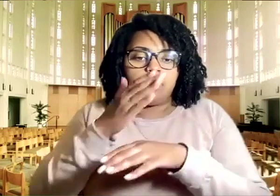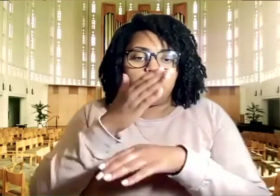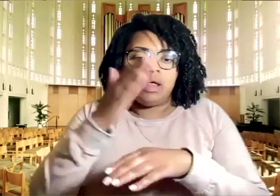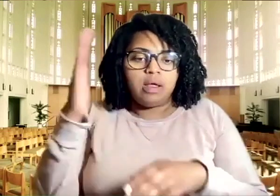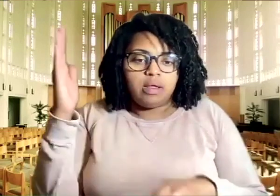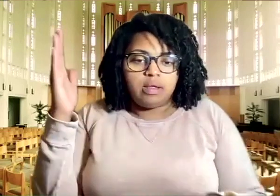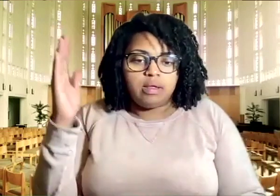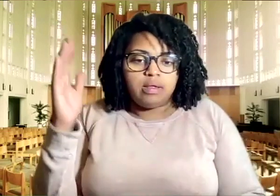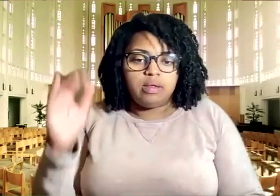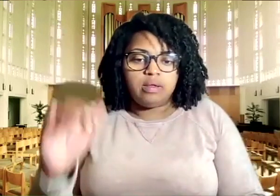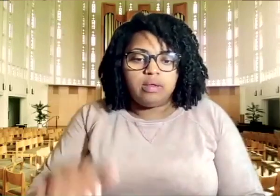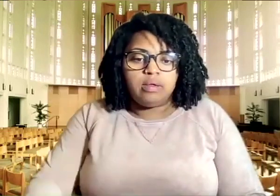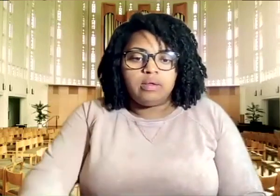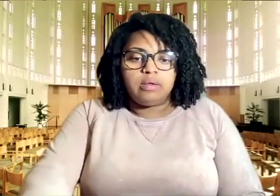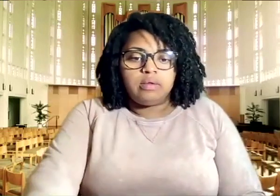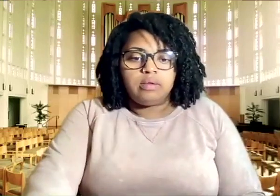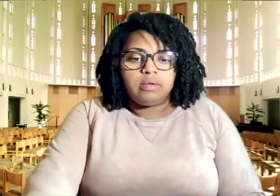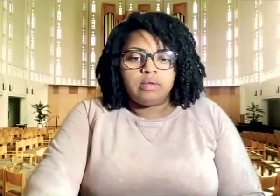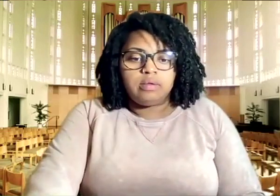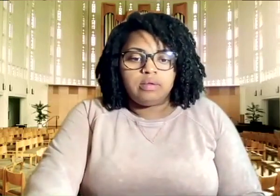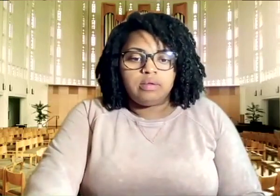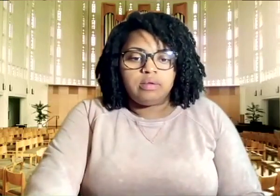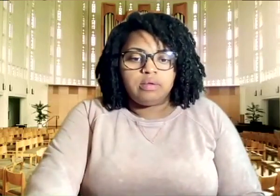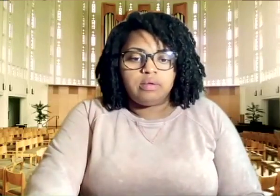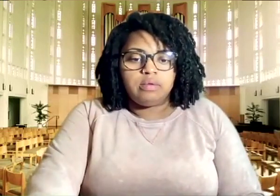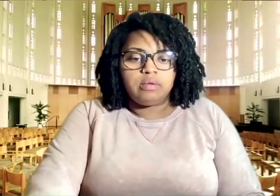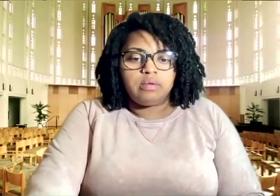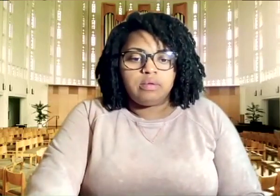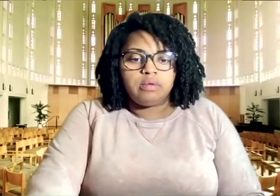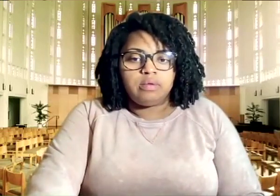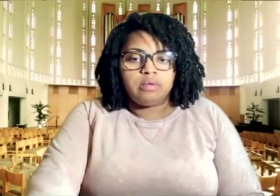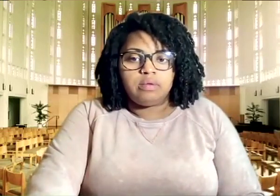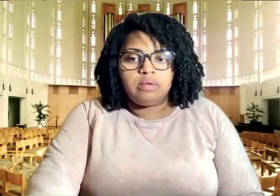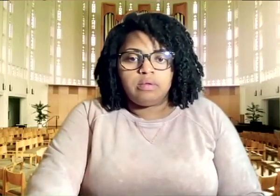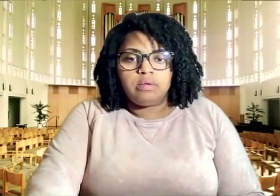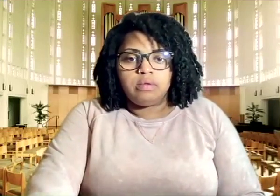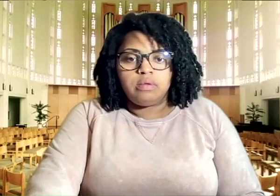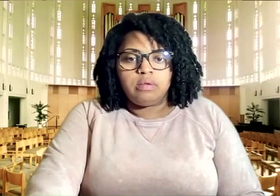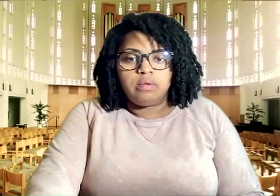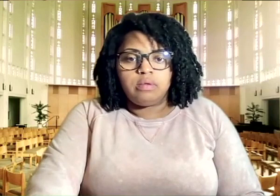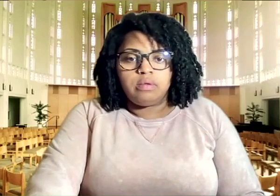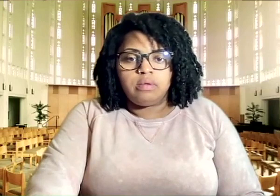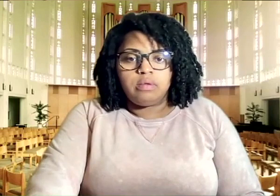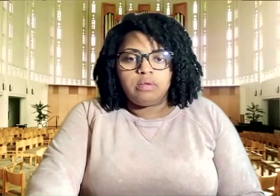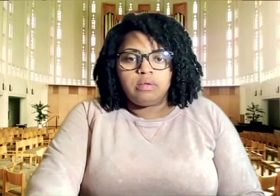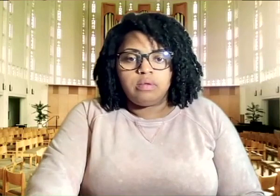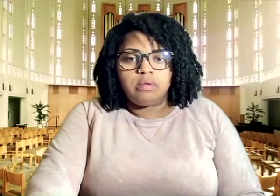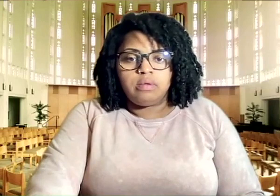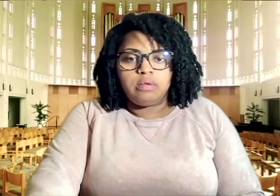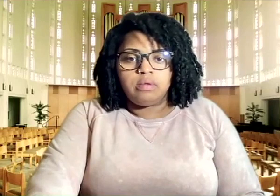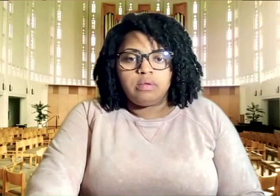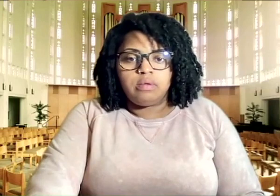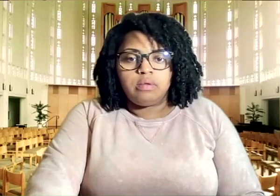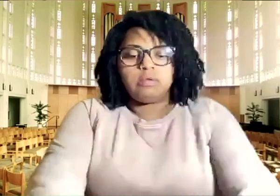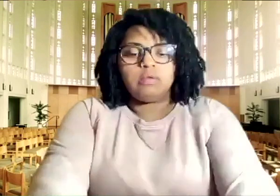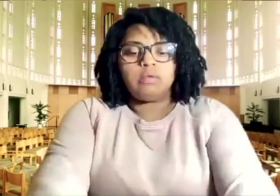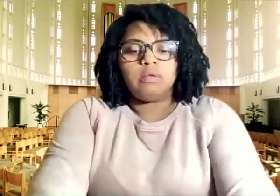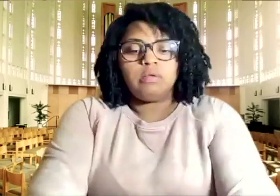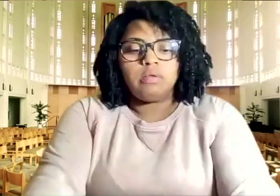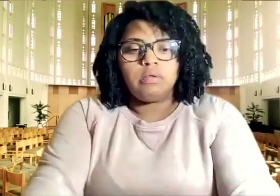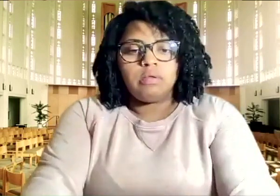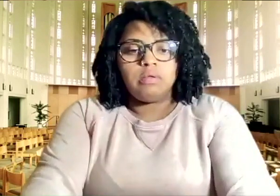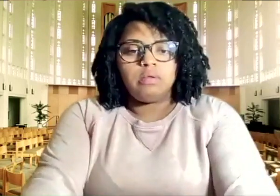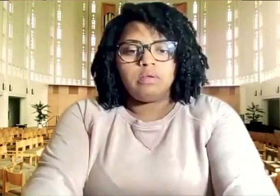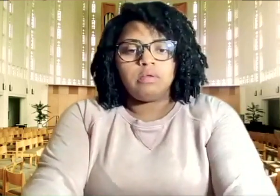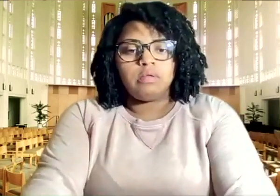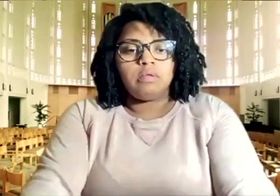that may change and transform us and also deposit enough hope in us that we